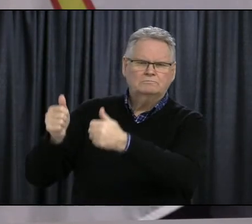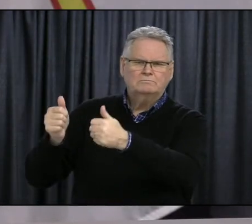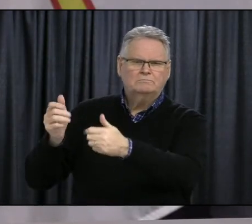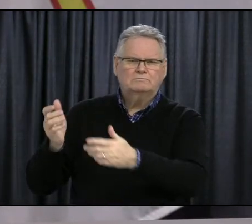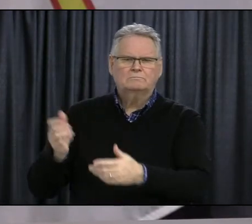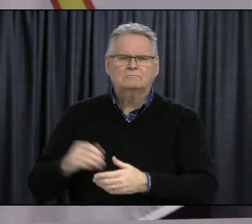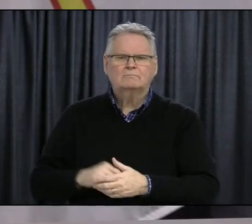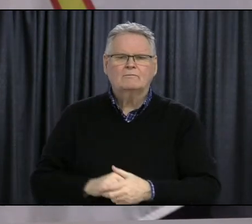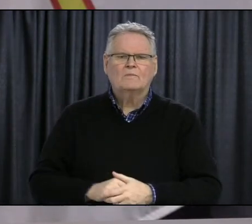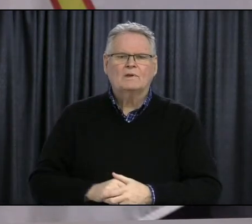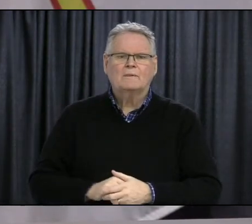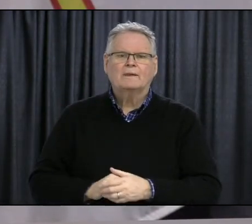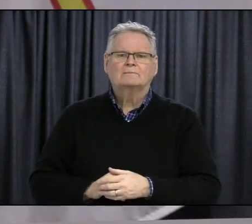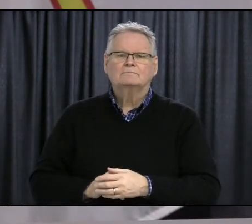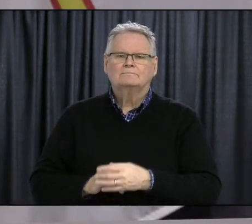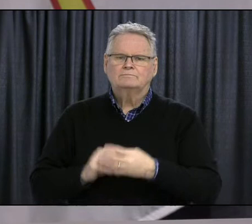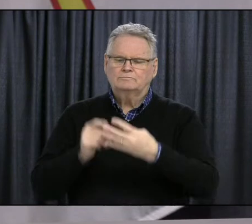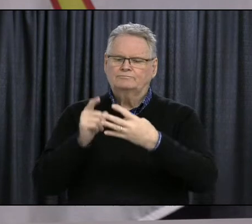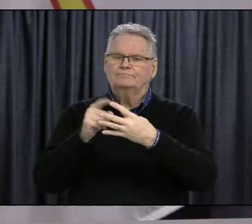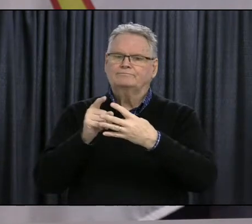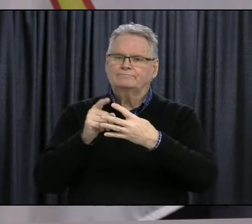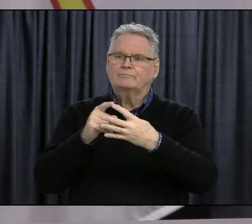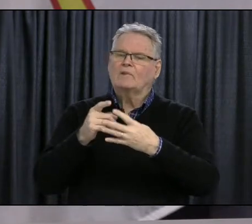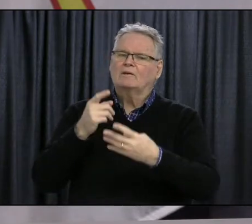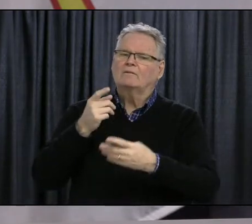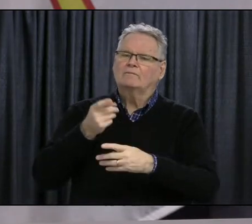traveling internationally, and